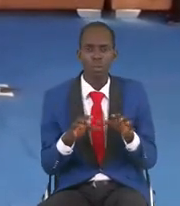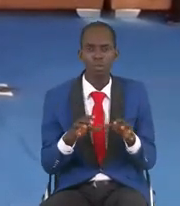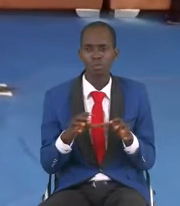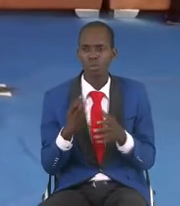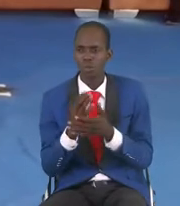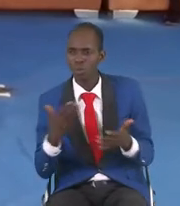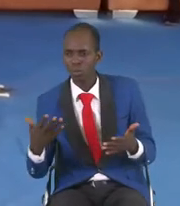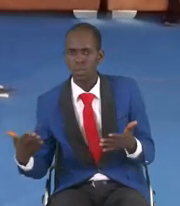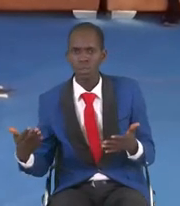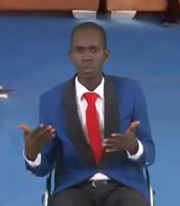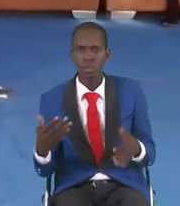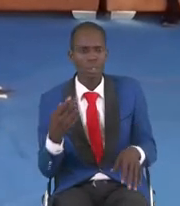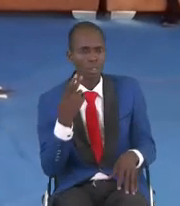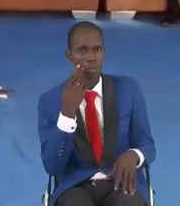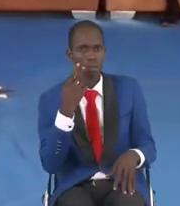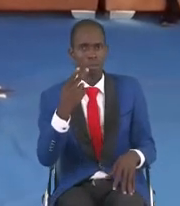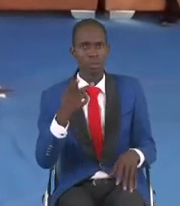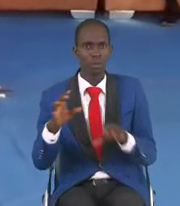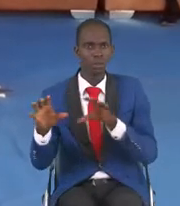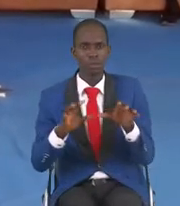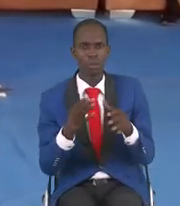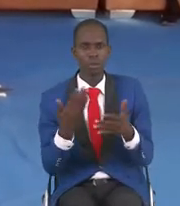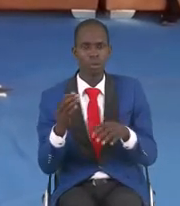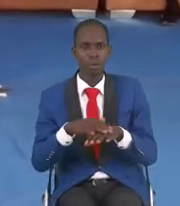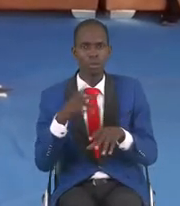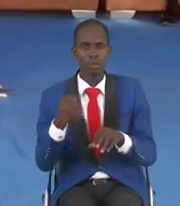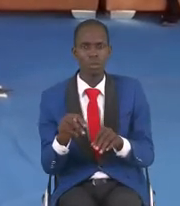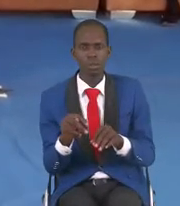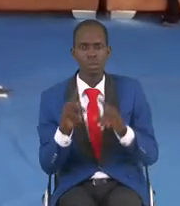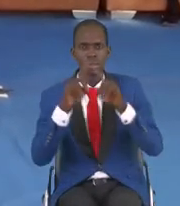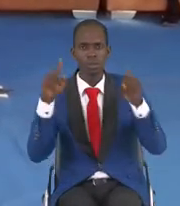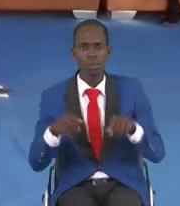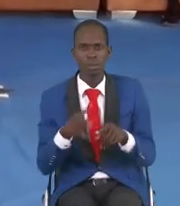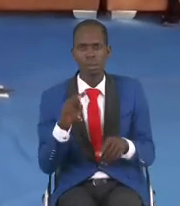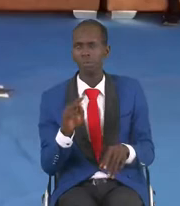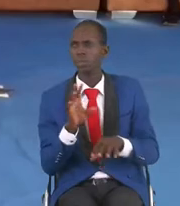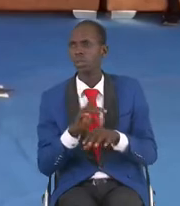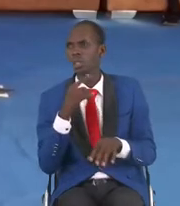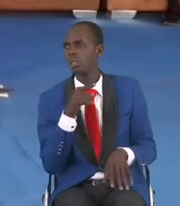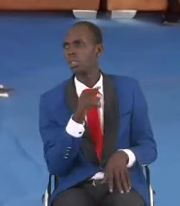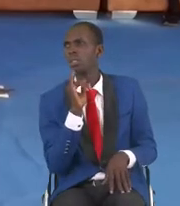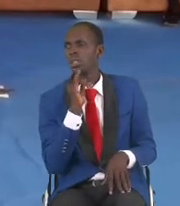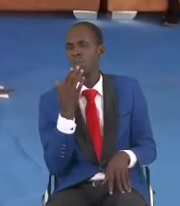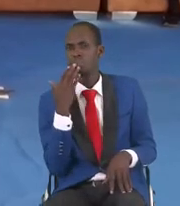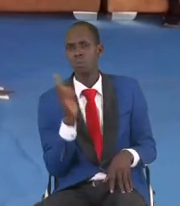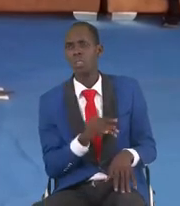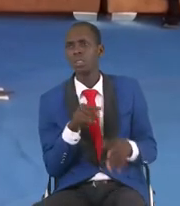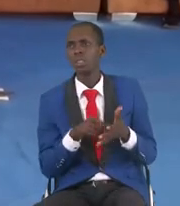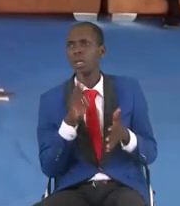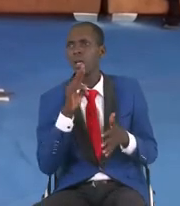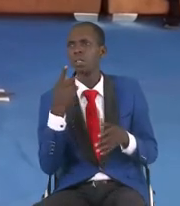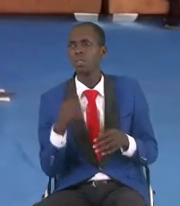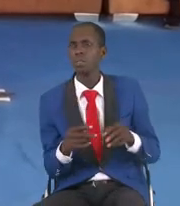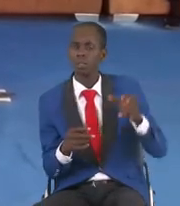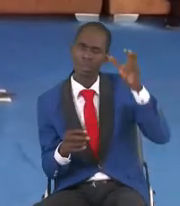see him on the screen, the church said, this is evil. These are the people. These are the last